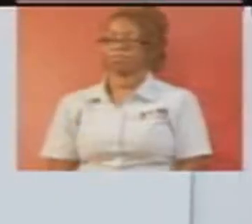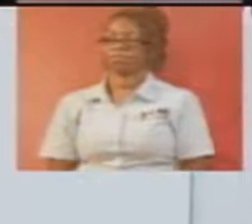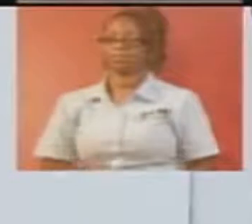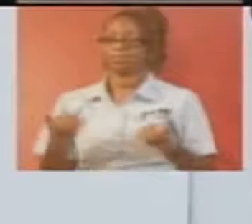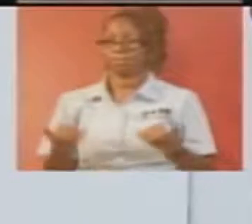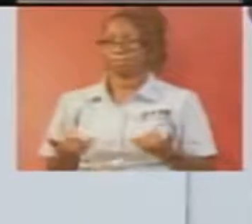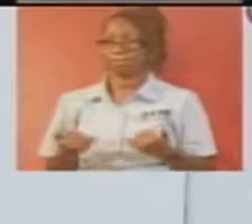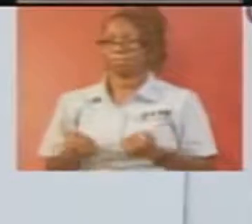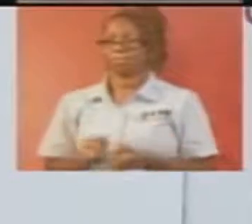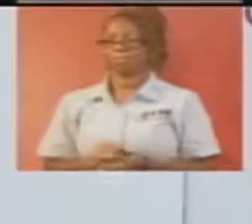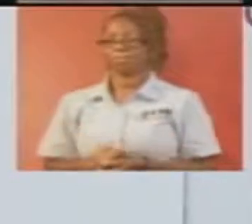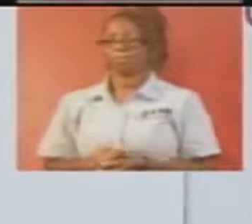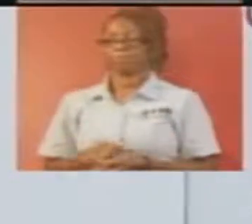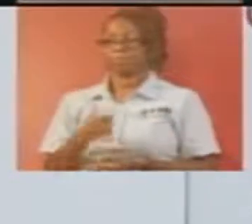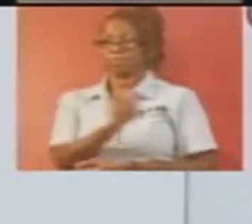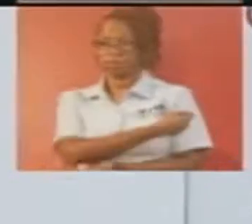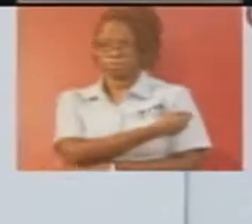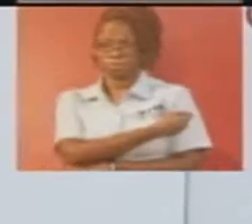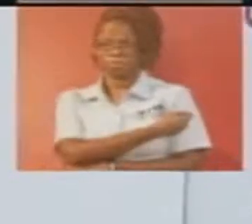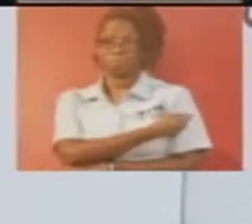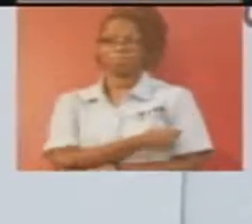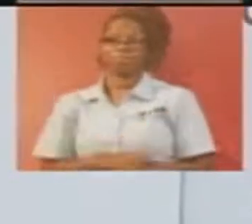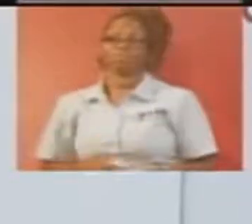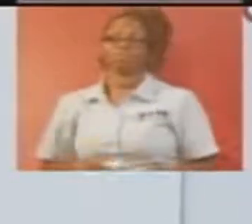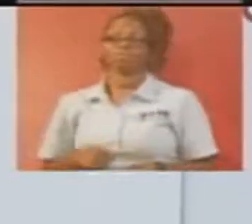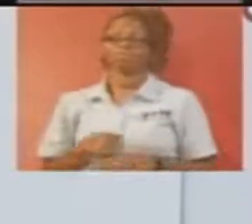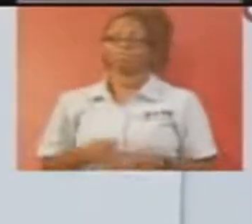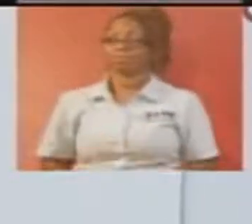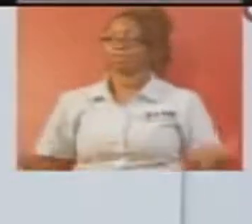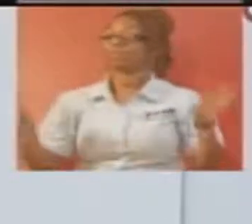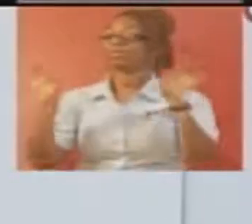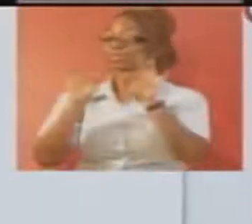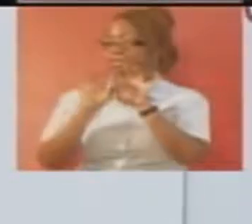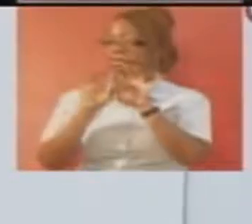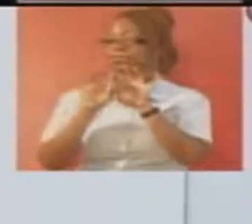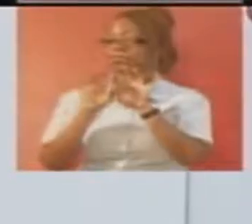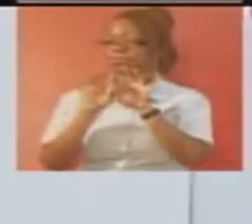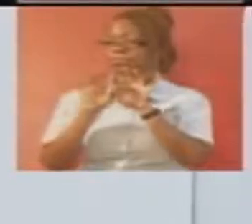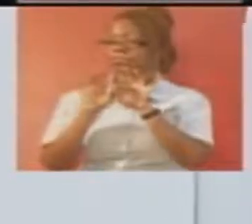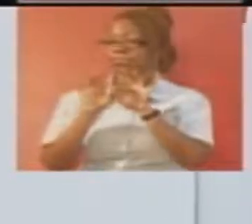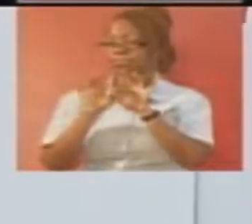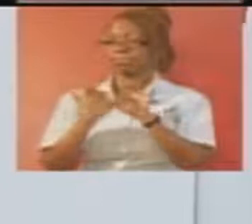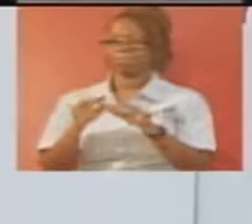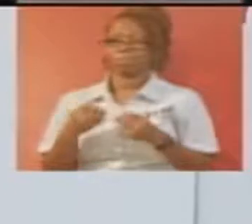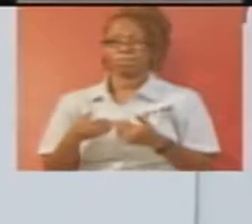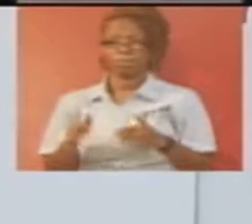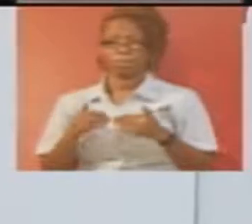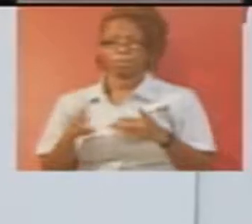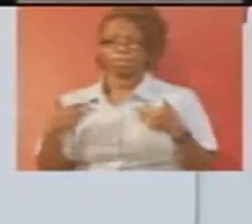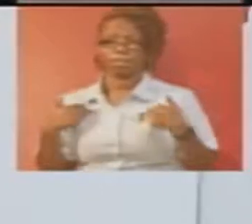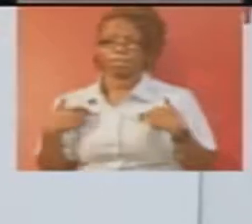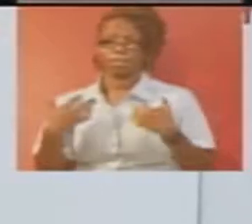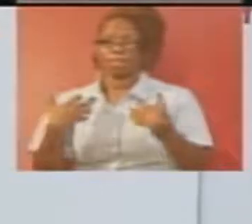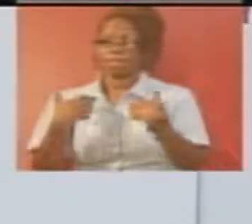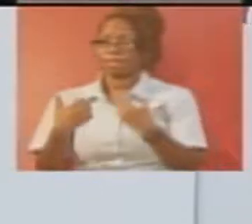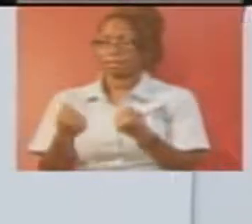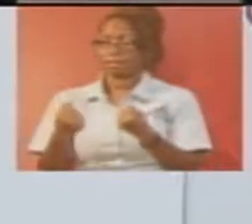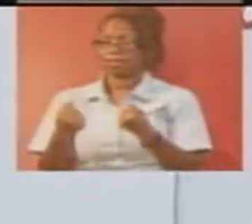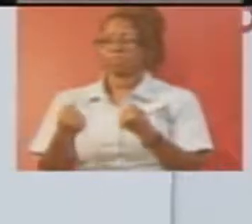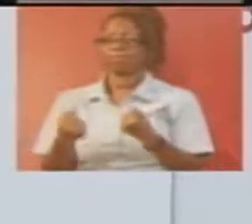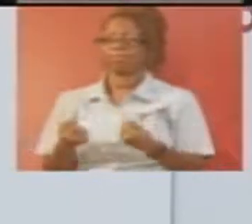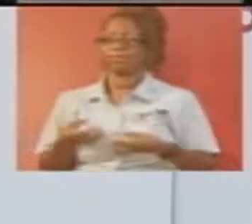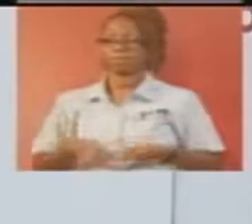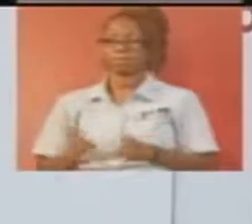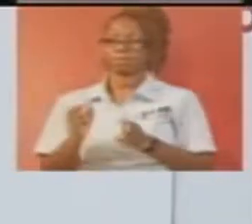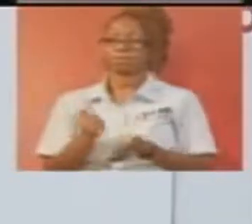the most important public health interventions that we have at our disposal, and an effective vaccine against